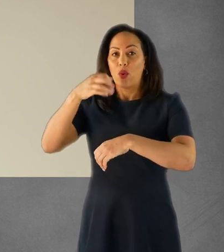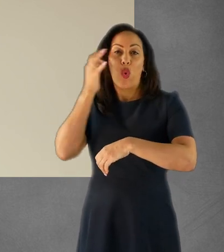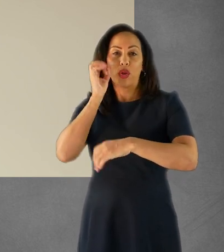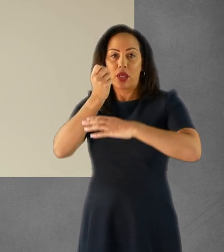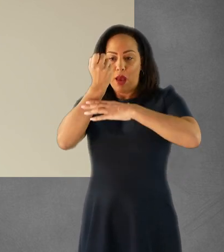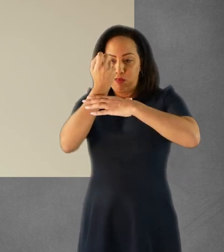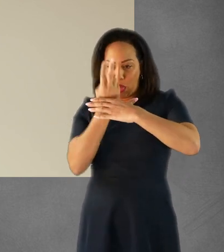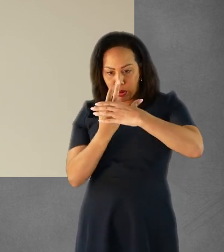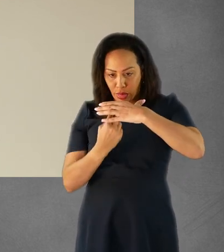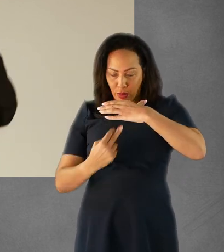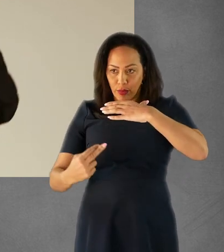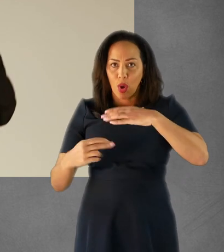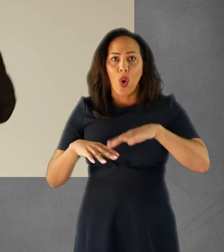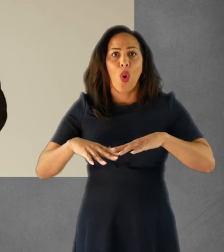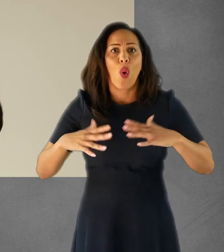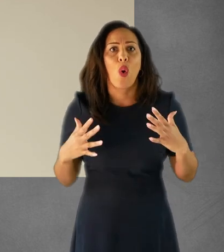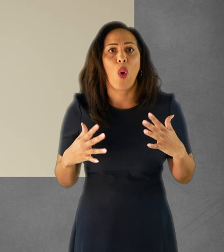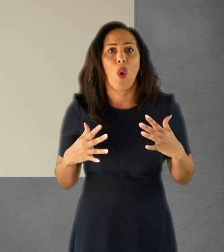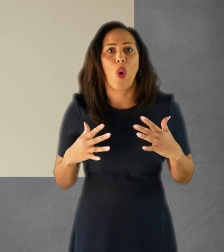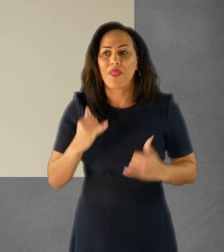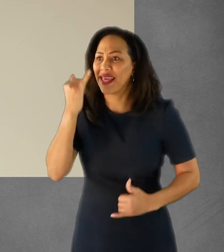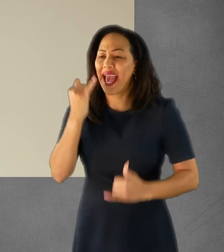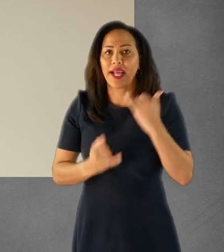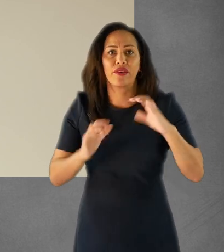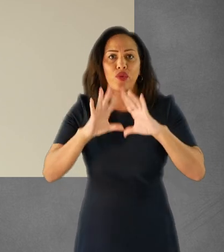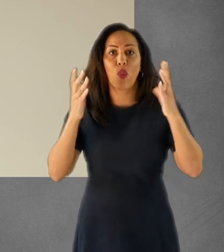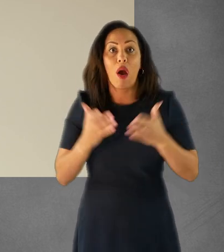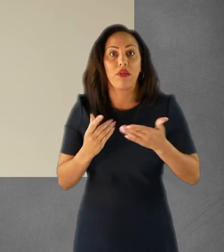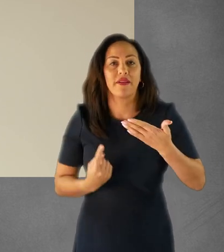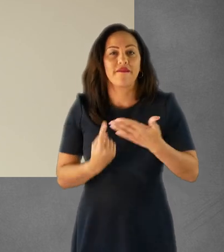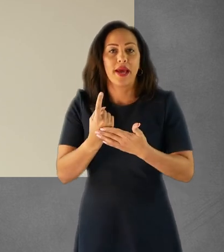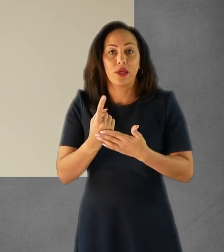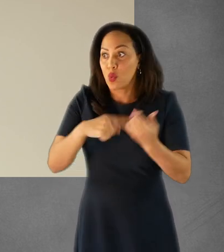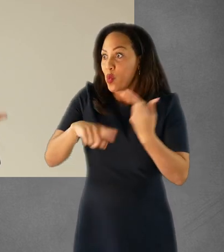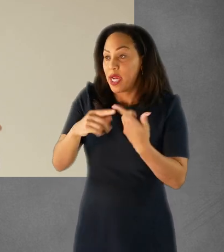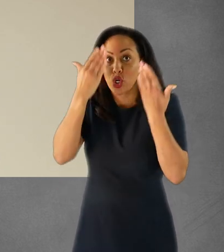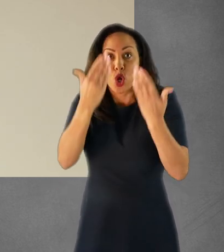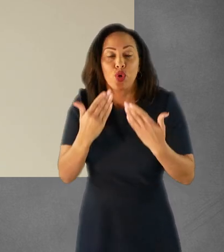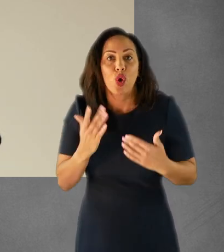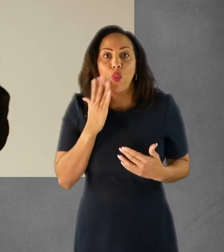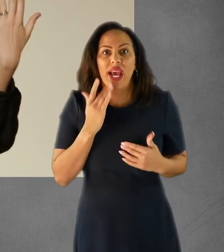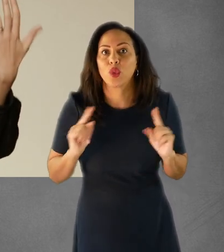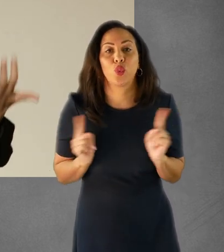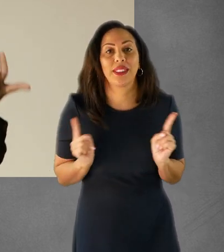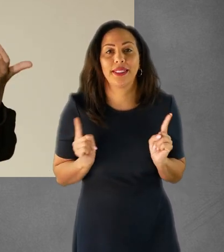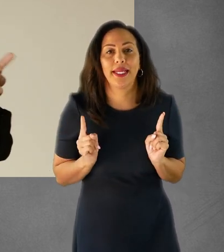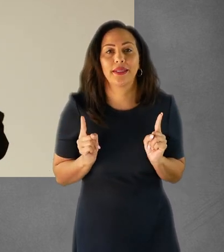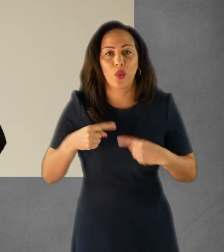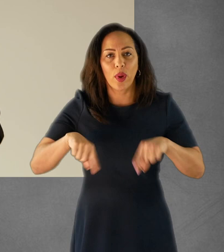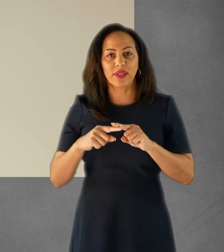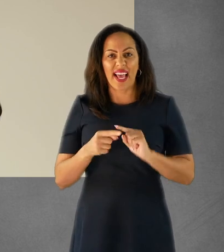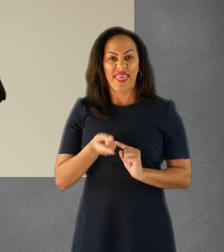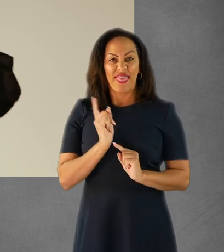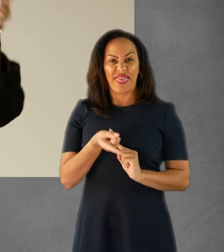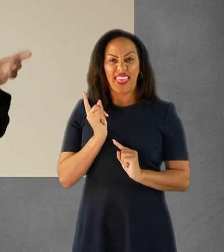will be yet, so it's discussed as the event. And not all space travel plans